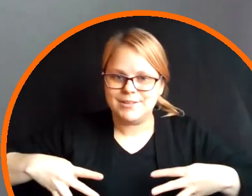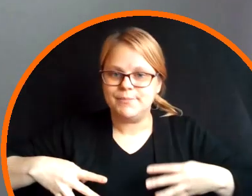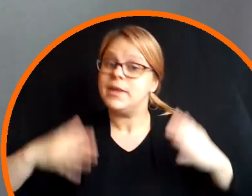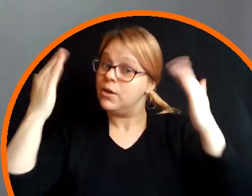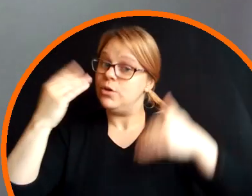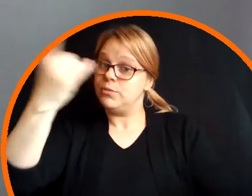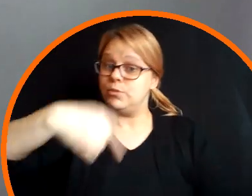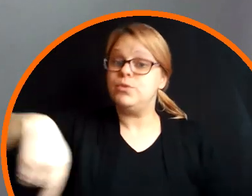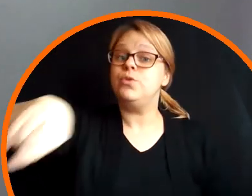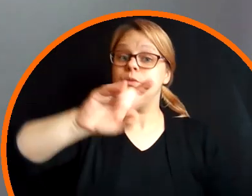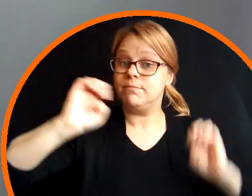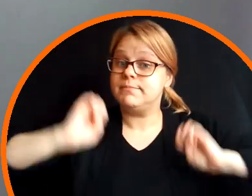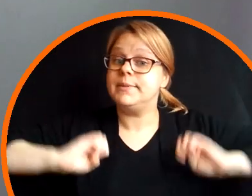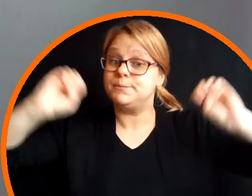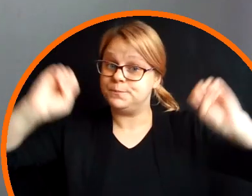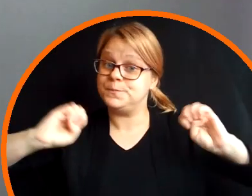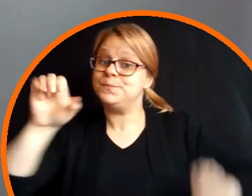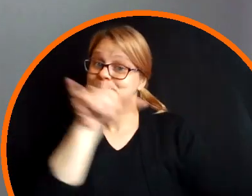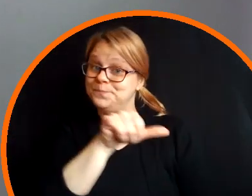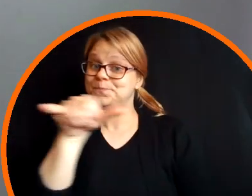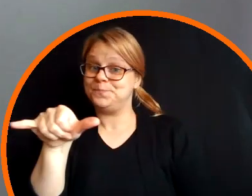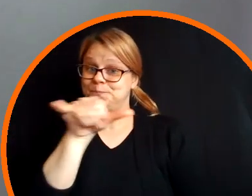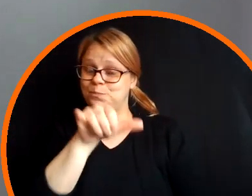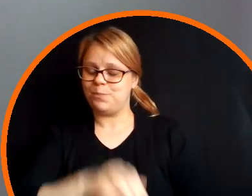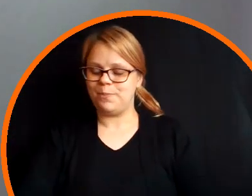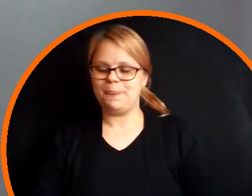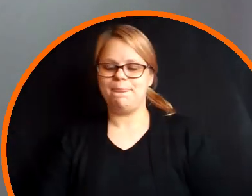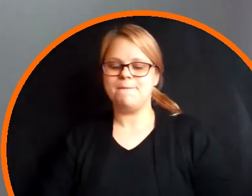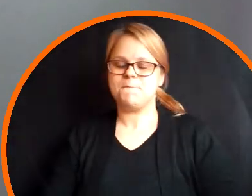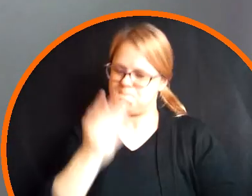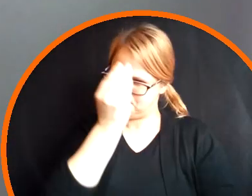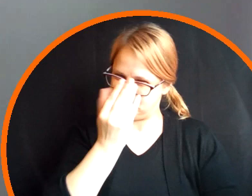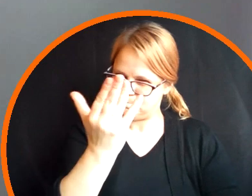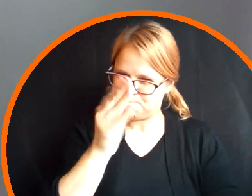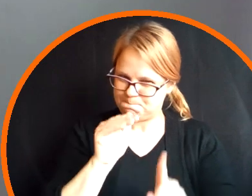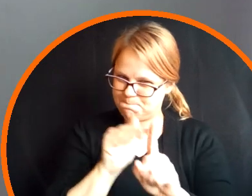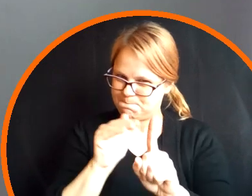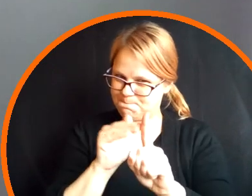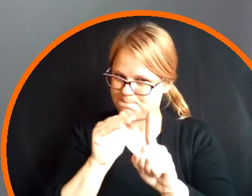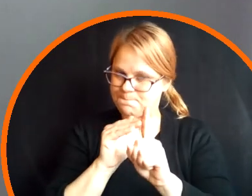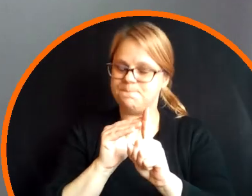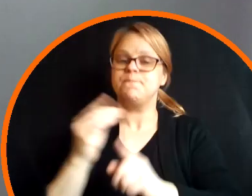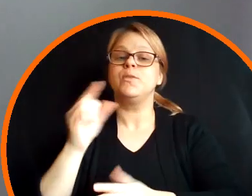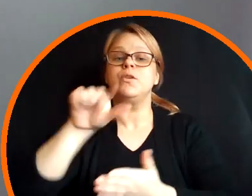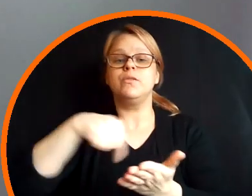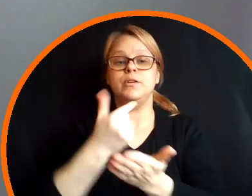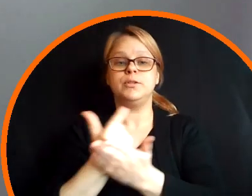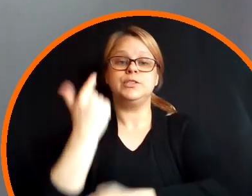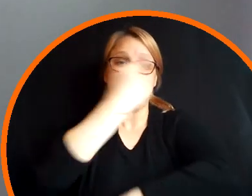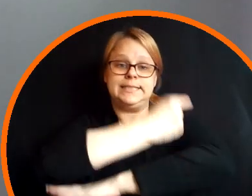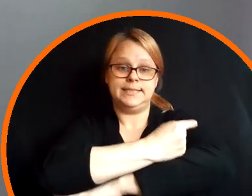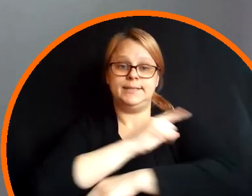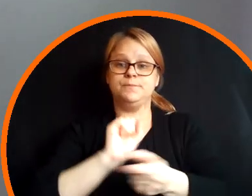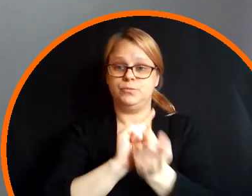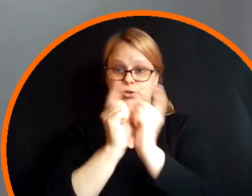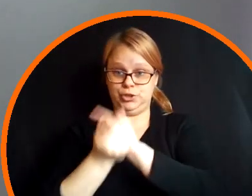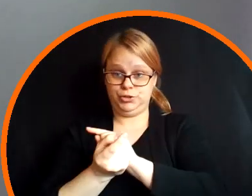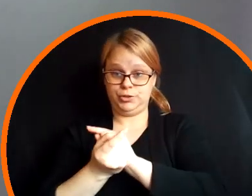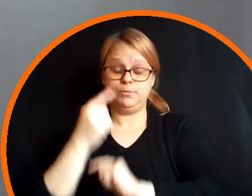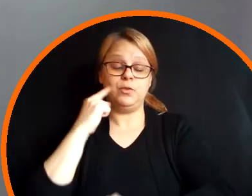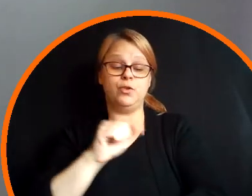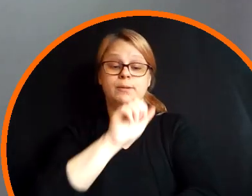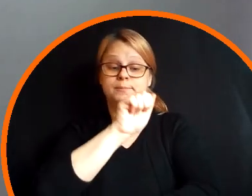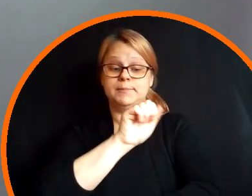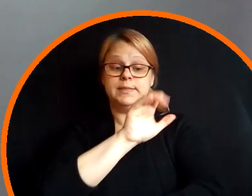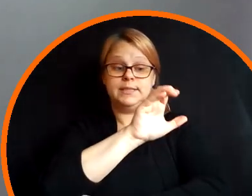you guys have been doing your exercises. Just a reminder, graduation dates have changed. Academic Center graduation